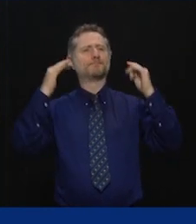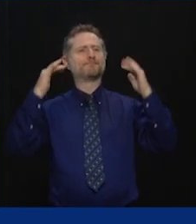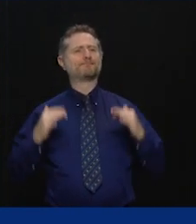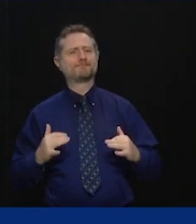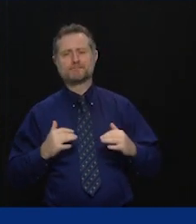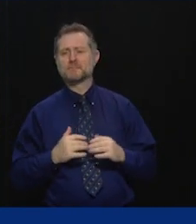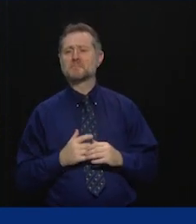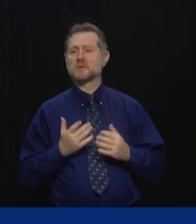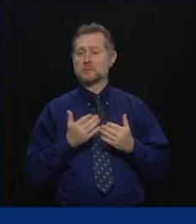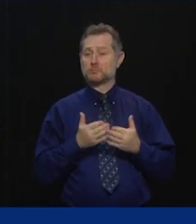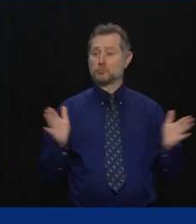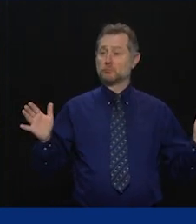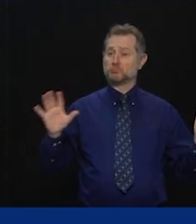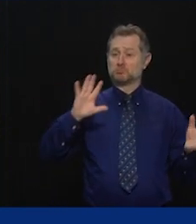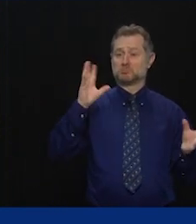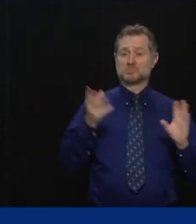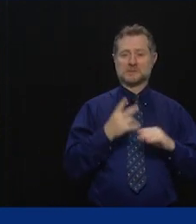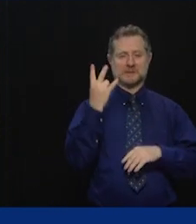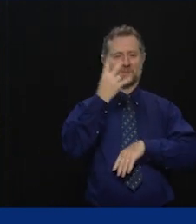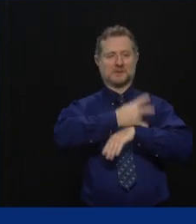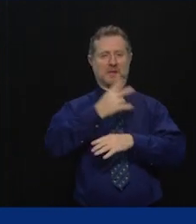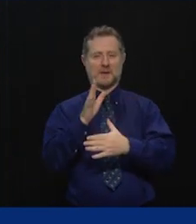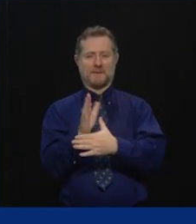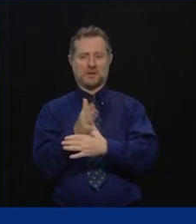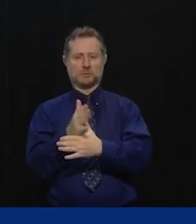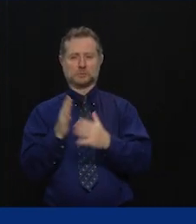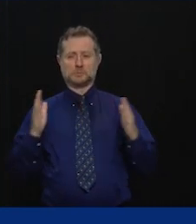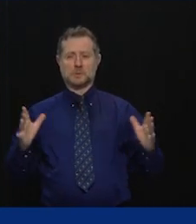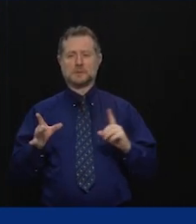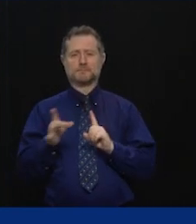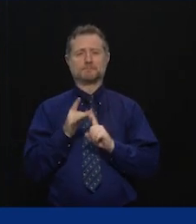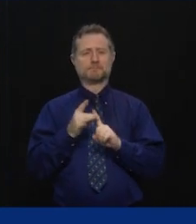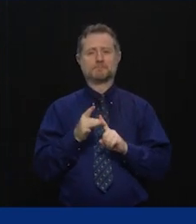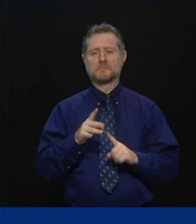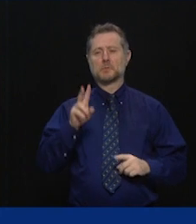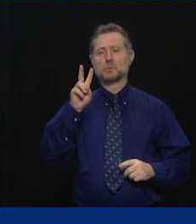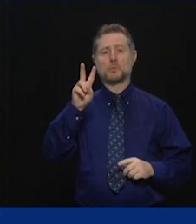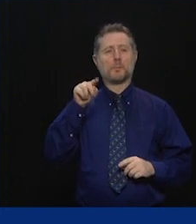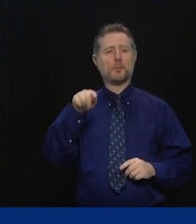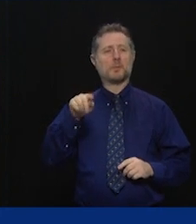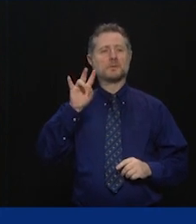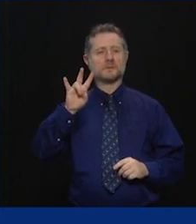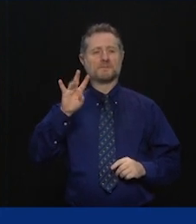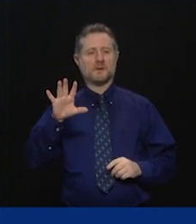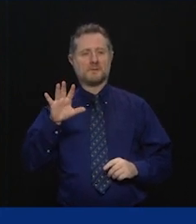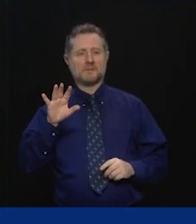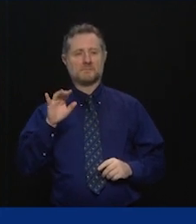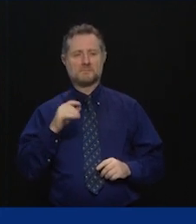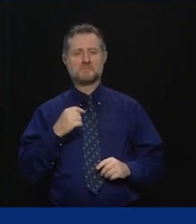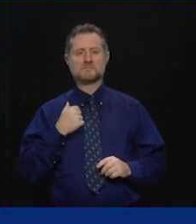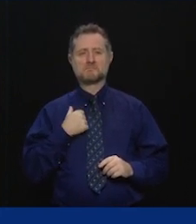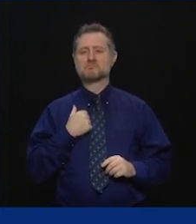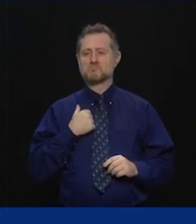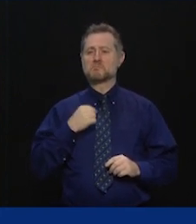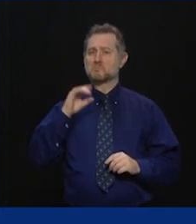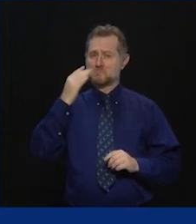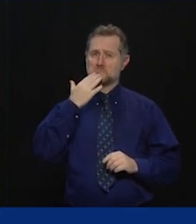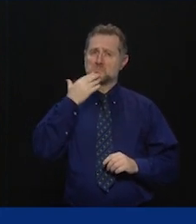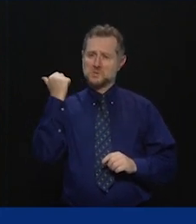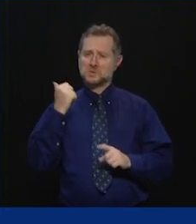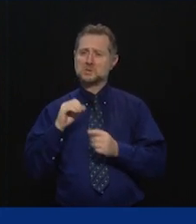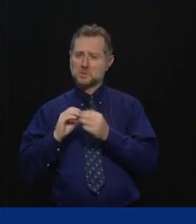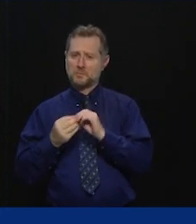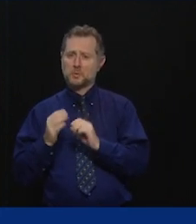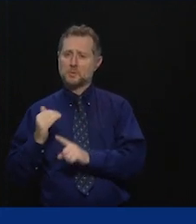Overall, we're looking at a 7-day infection rate of 2.75, which again is trending in a better direction. I'm happy to see that. We still have some